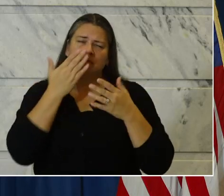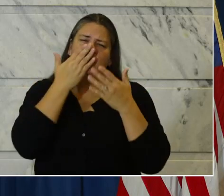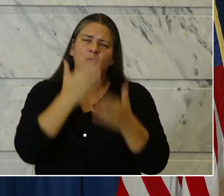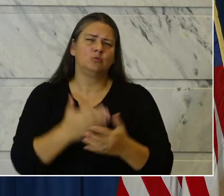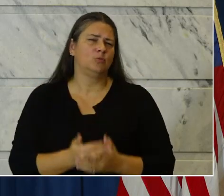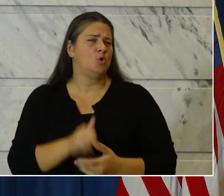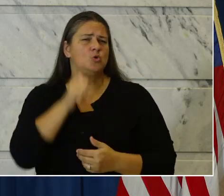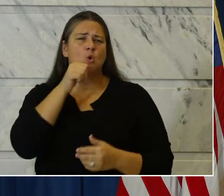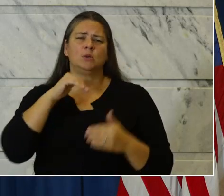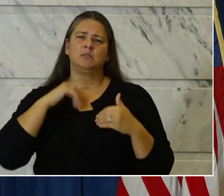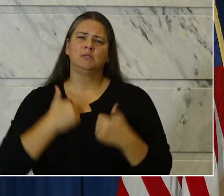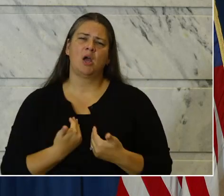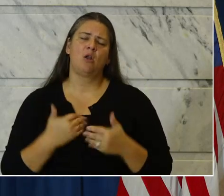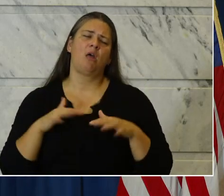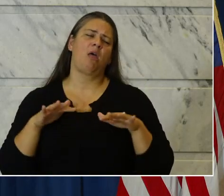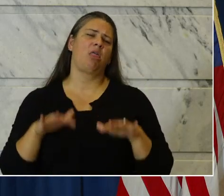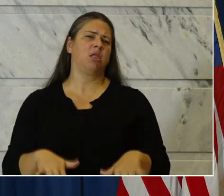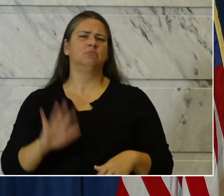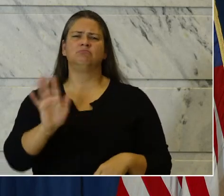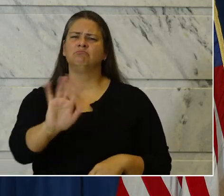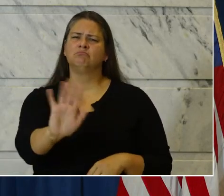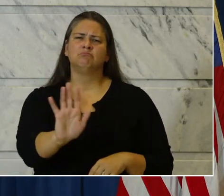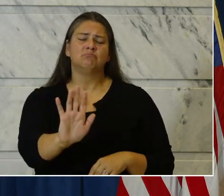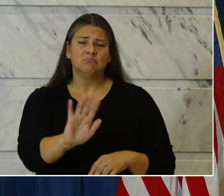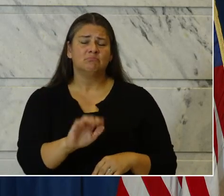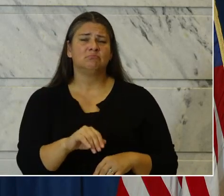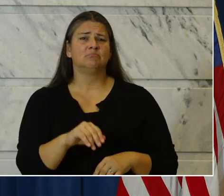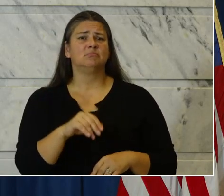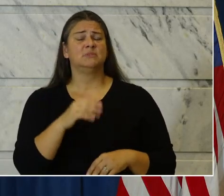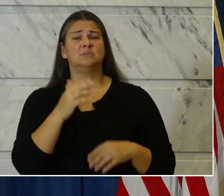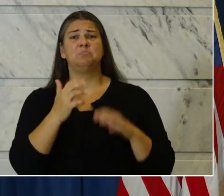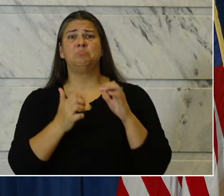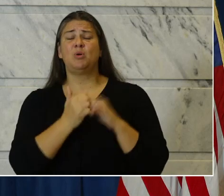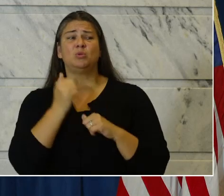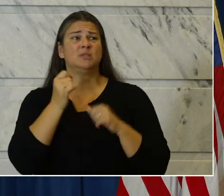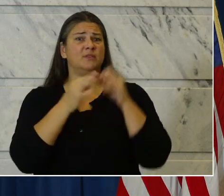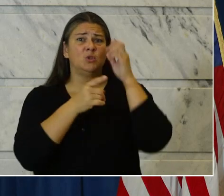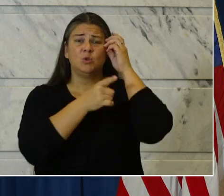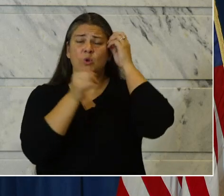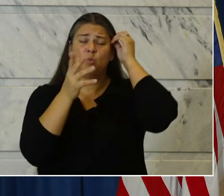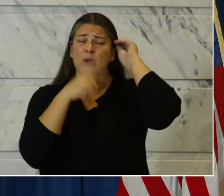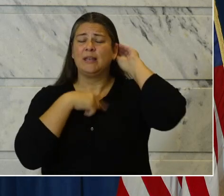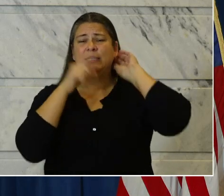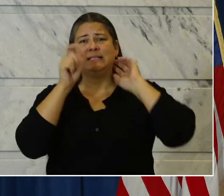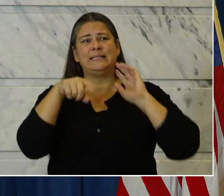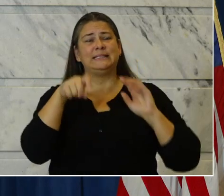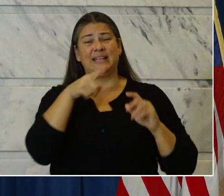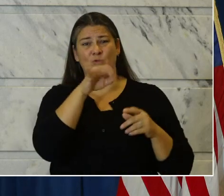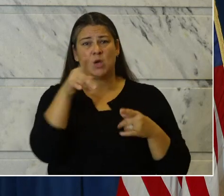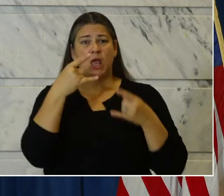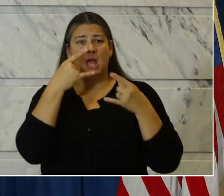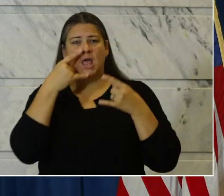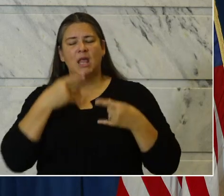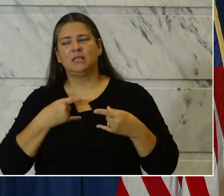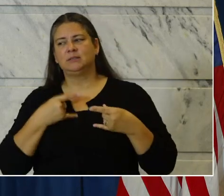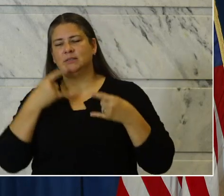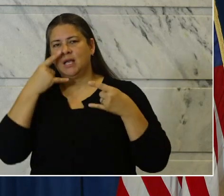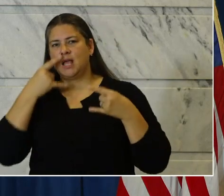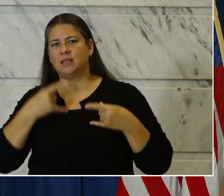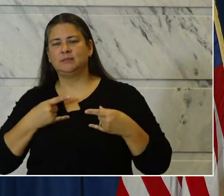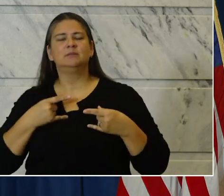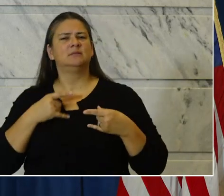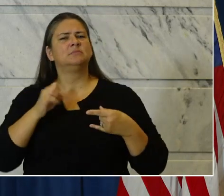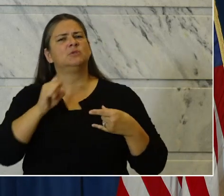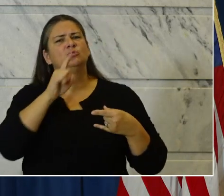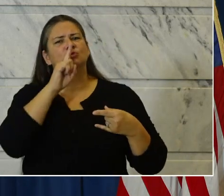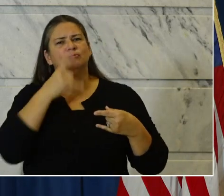tired. To everybody out there that does it right most of the days, we need just a little bit more from you. This is just